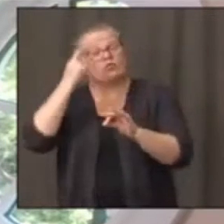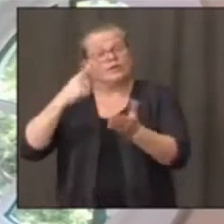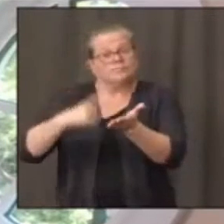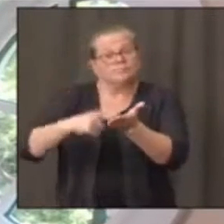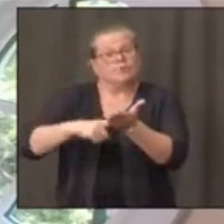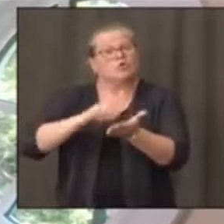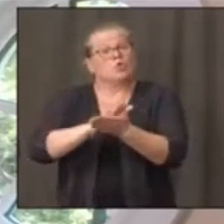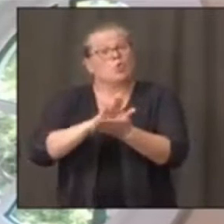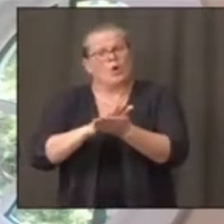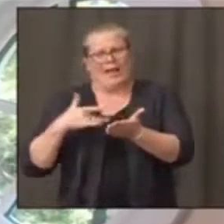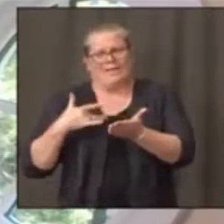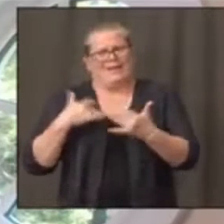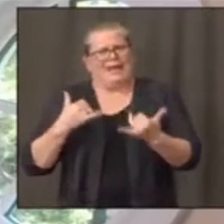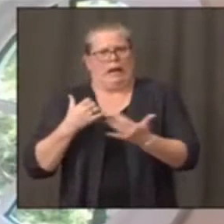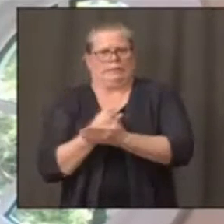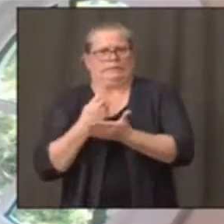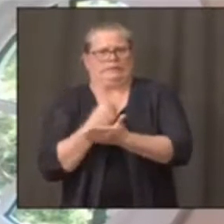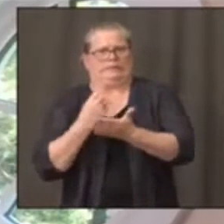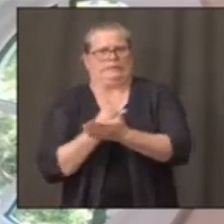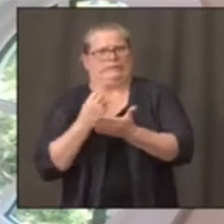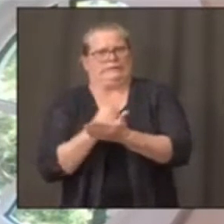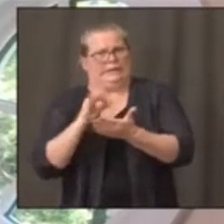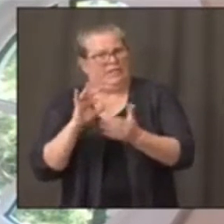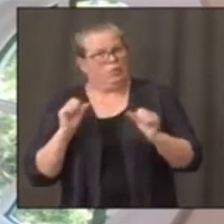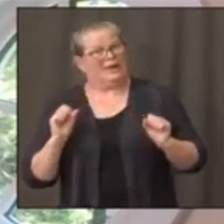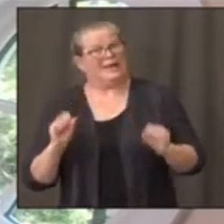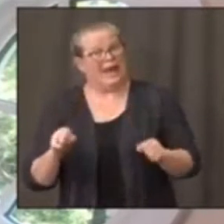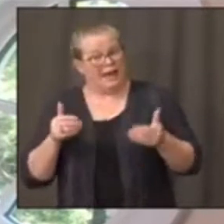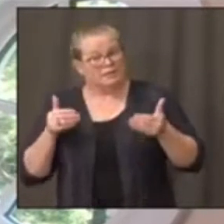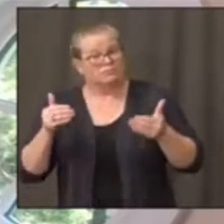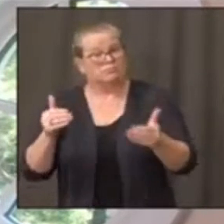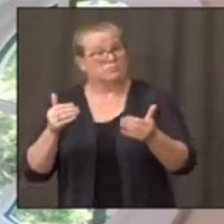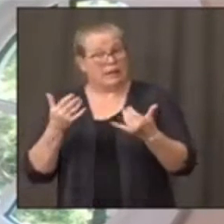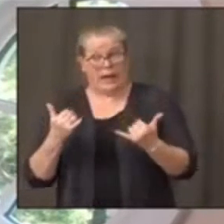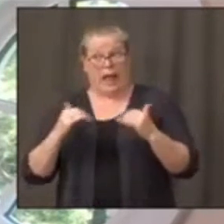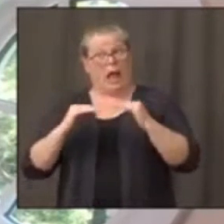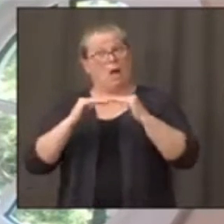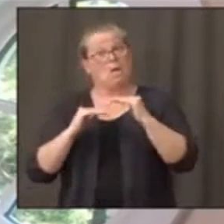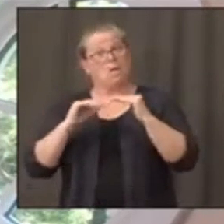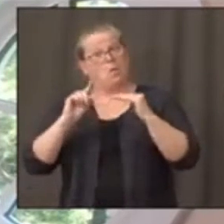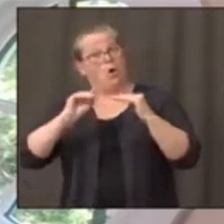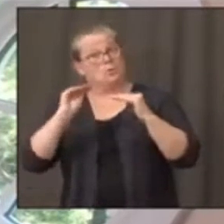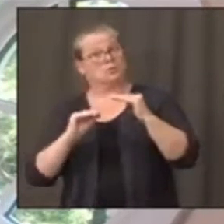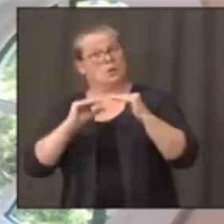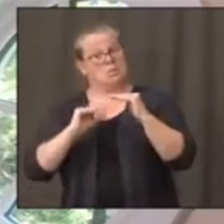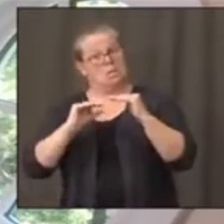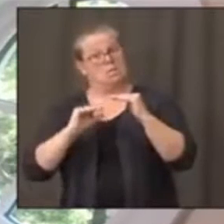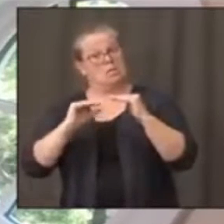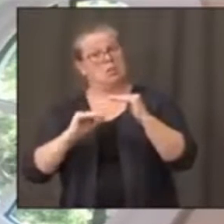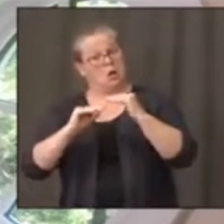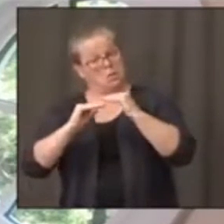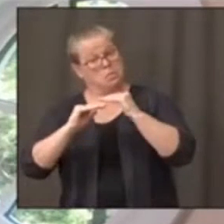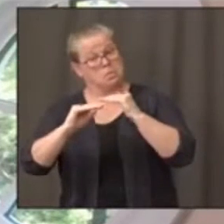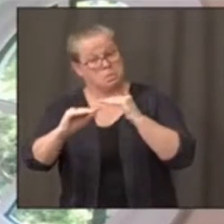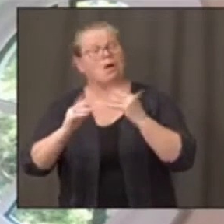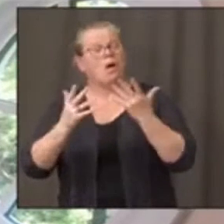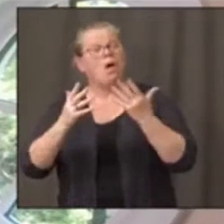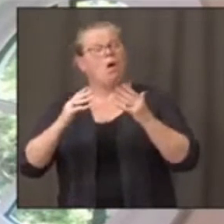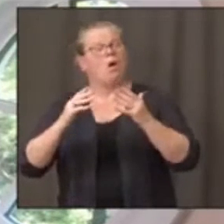as much in as we can while we can, because we may not be able to, keep schools open for the remainder of the